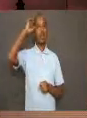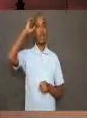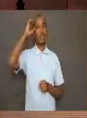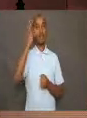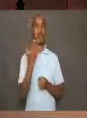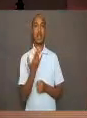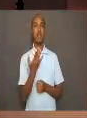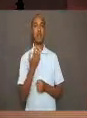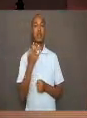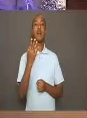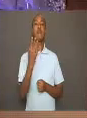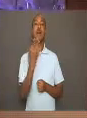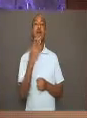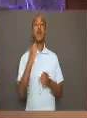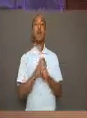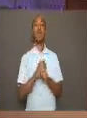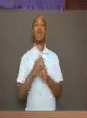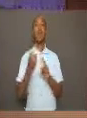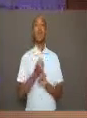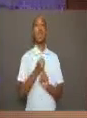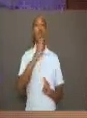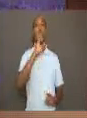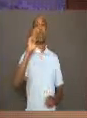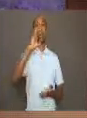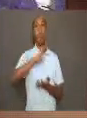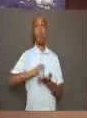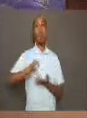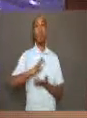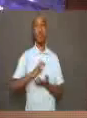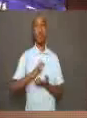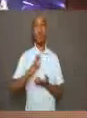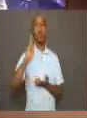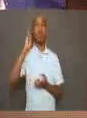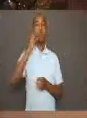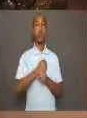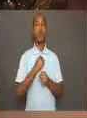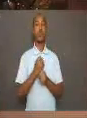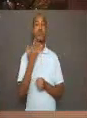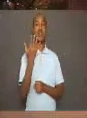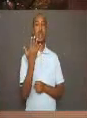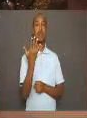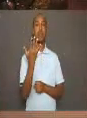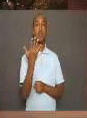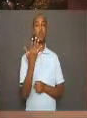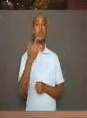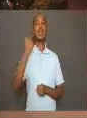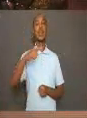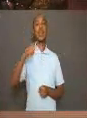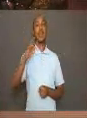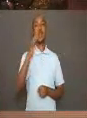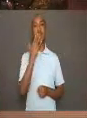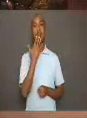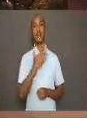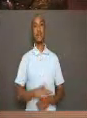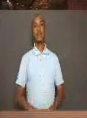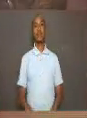and fireworks that contain copper compounds will produce flames that are a bluish-green color.